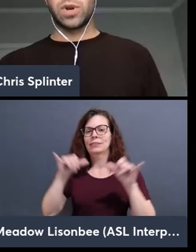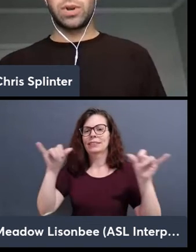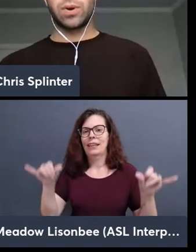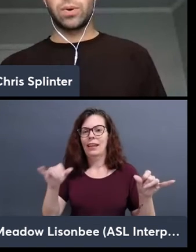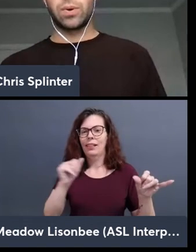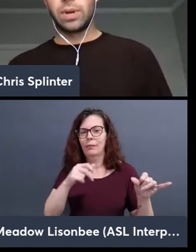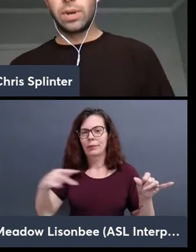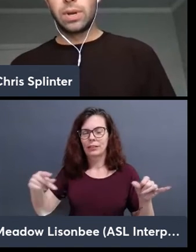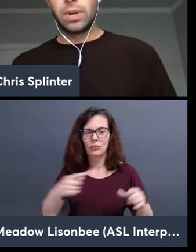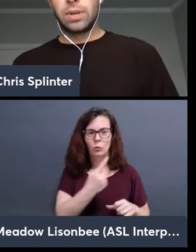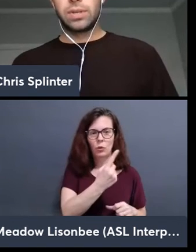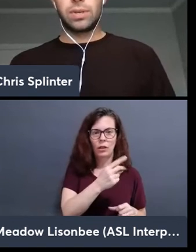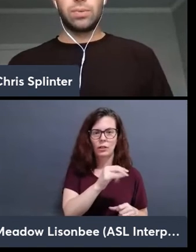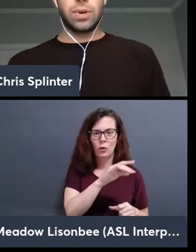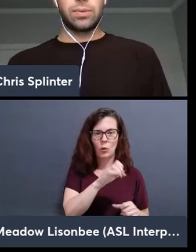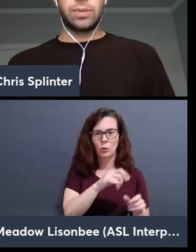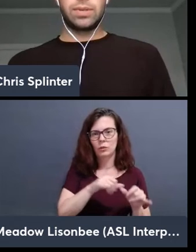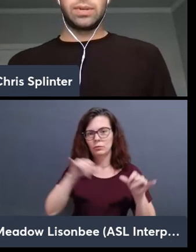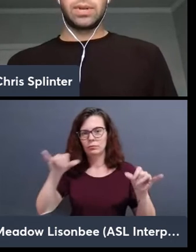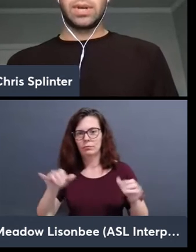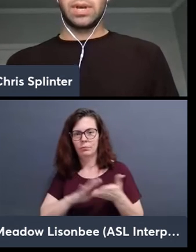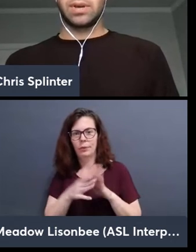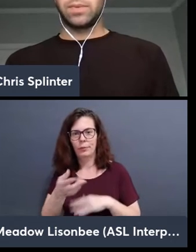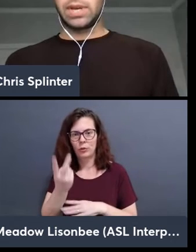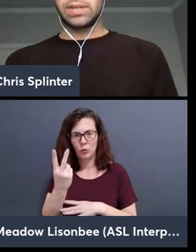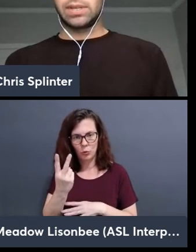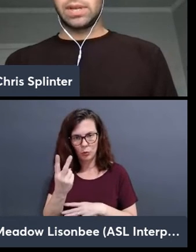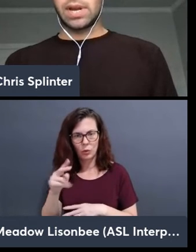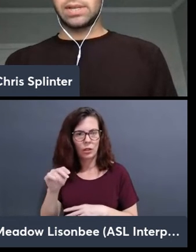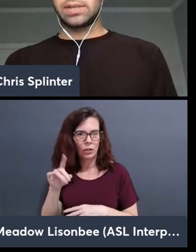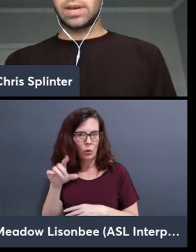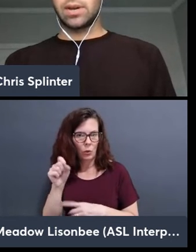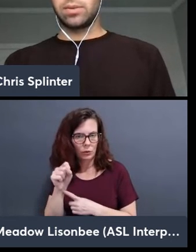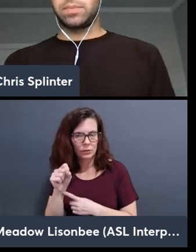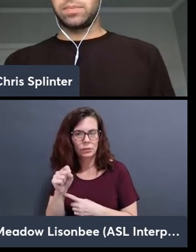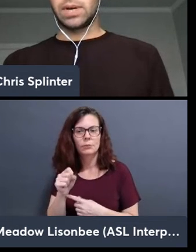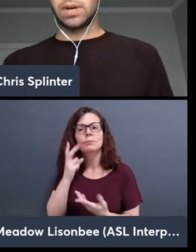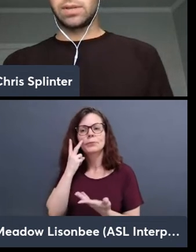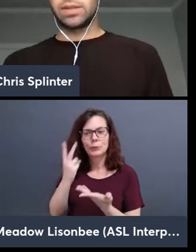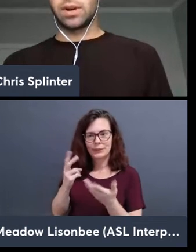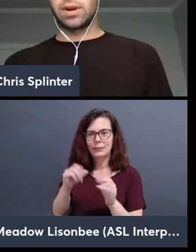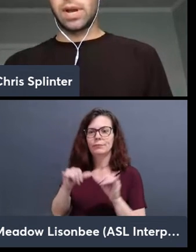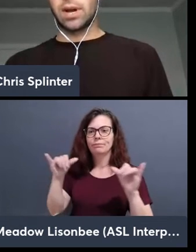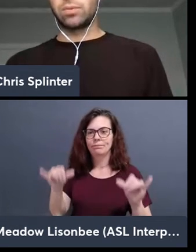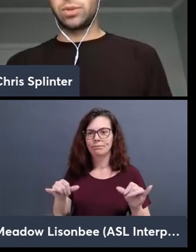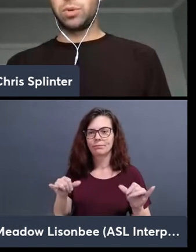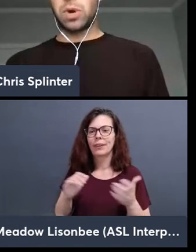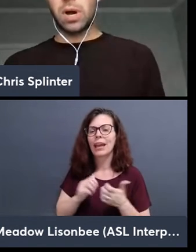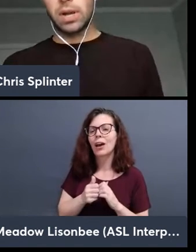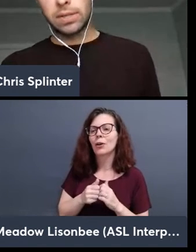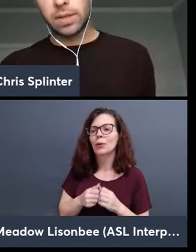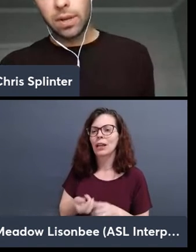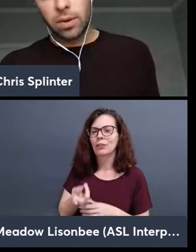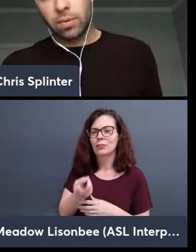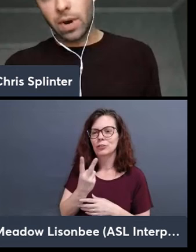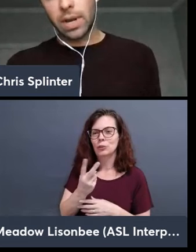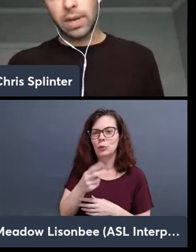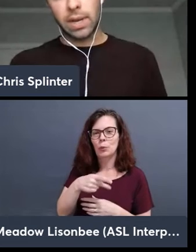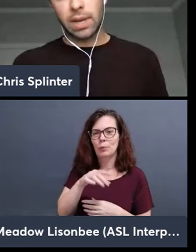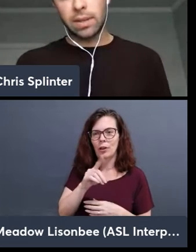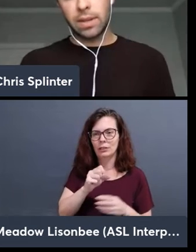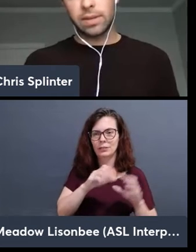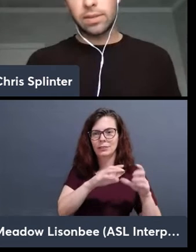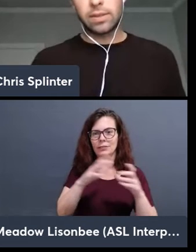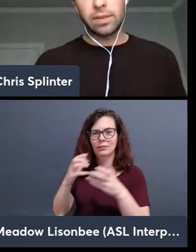from 1 node to 2 nodes. And we can see that it's scaled because there are now 2 pods